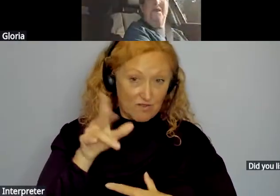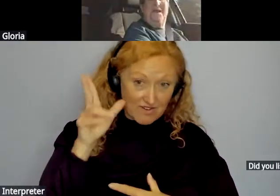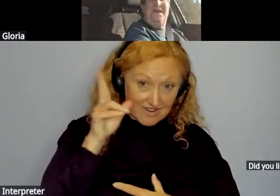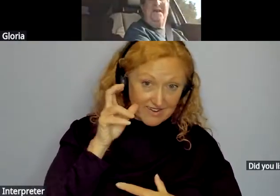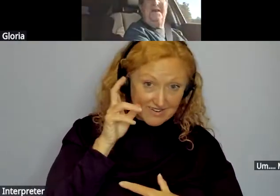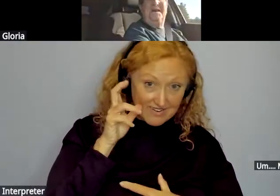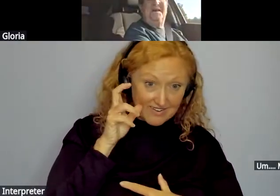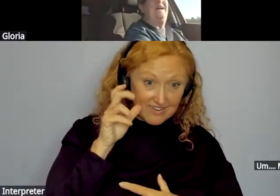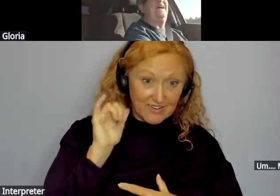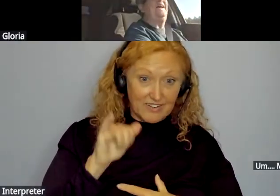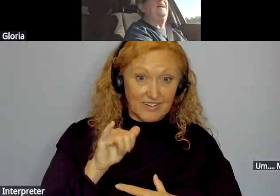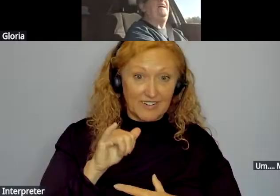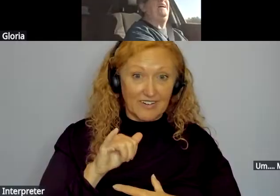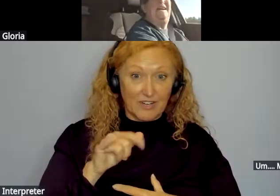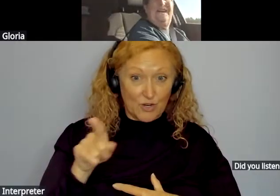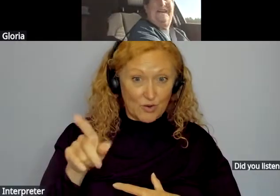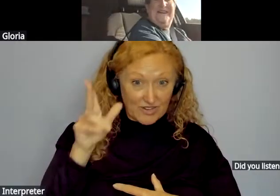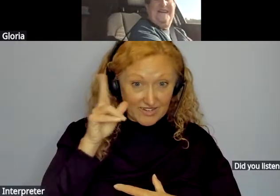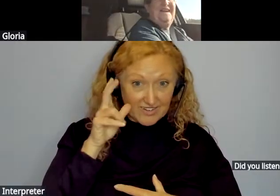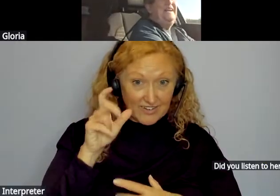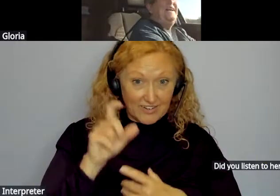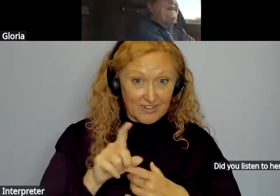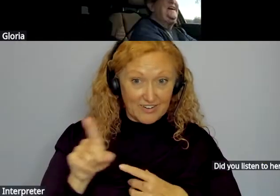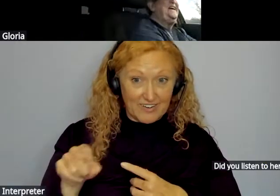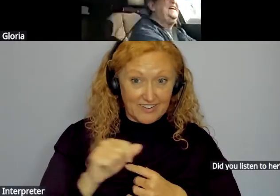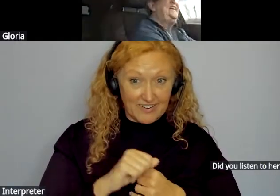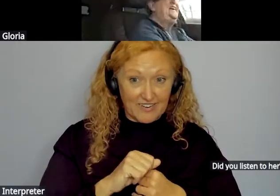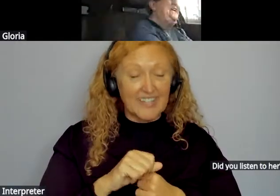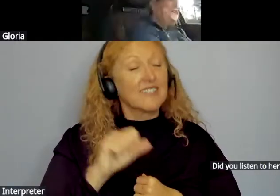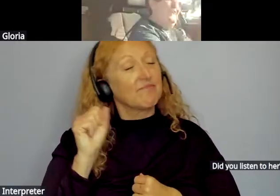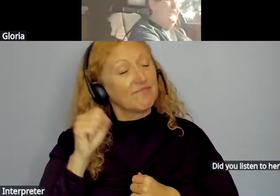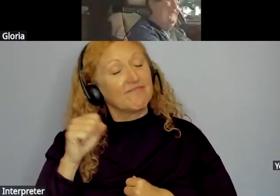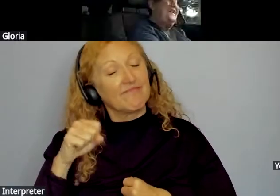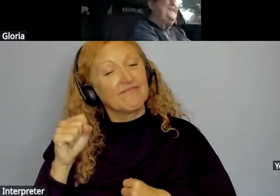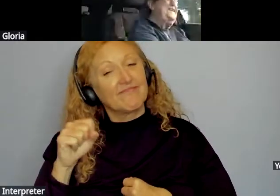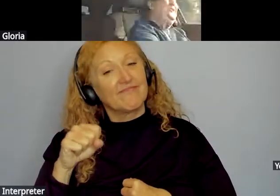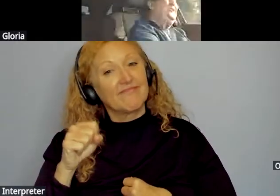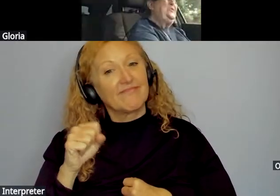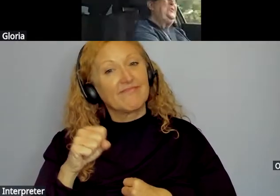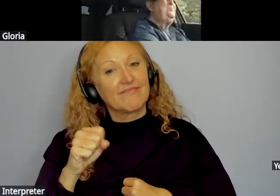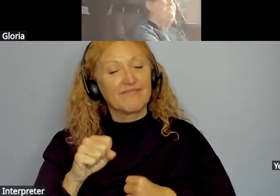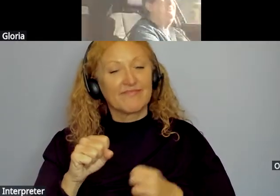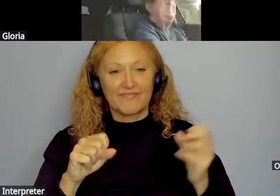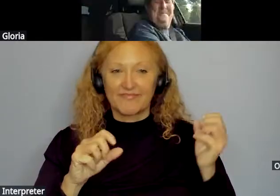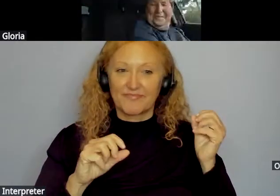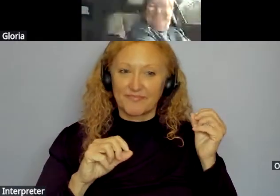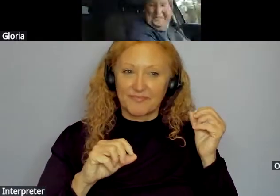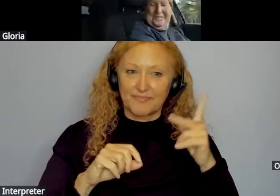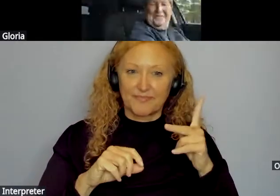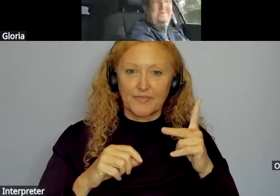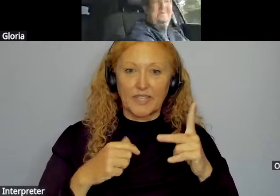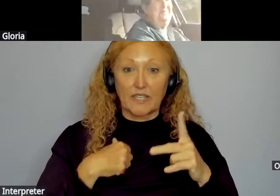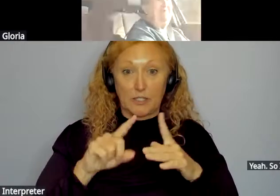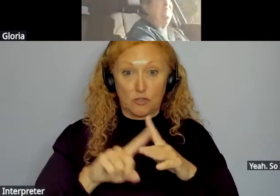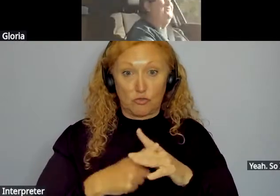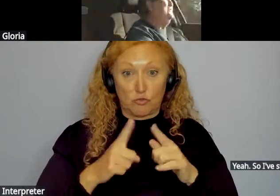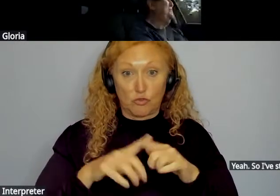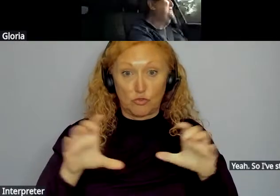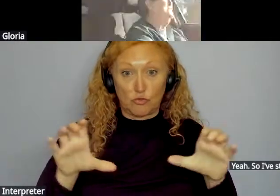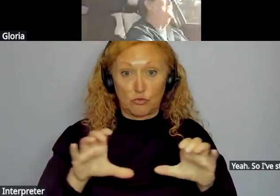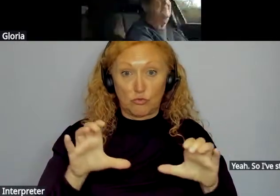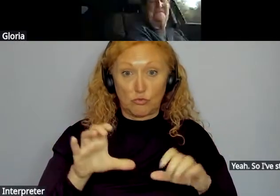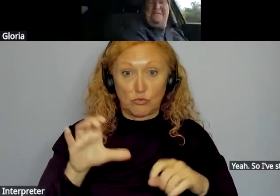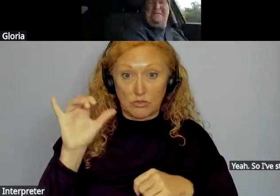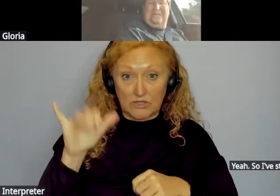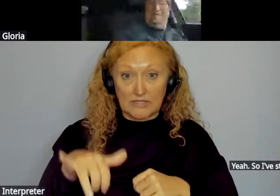mhm, Did you listen to her? yeah. Okay. So I've started to do that.